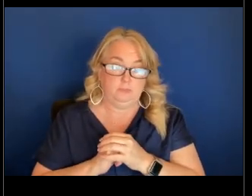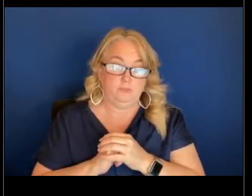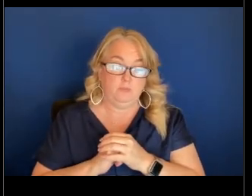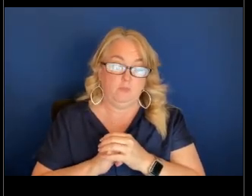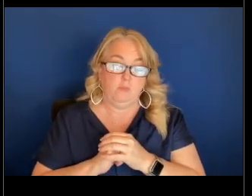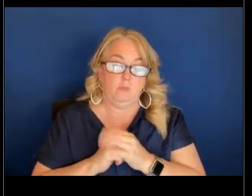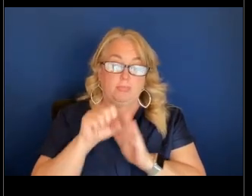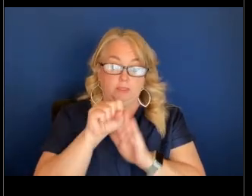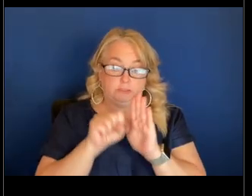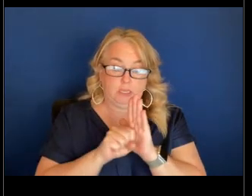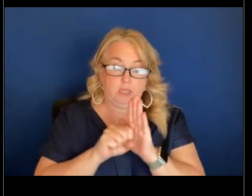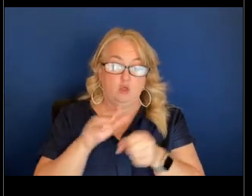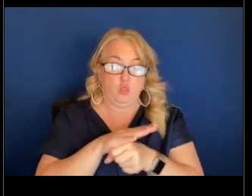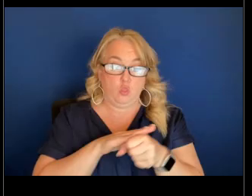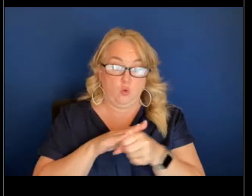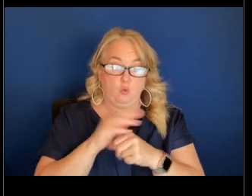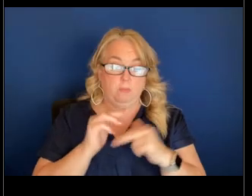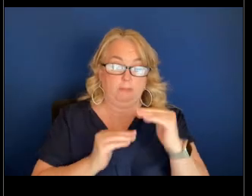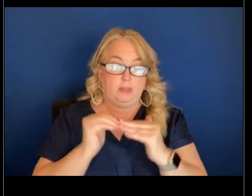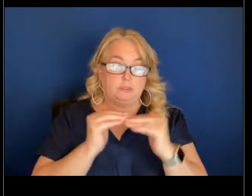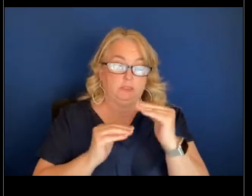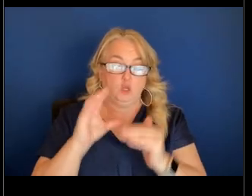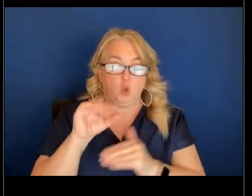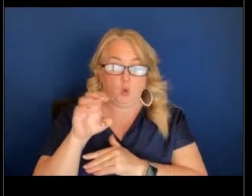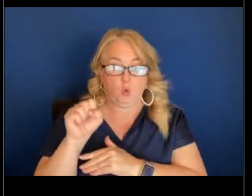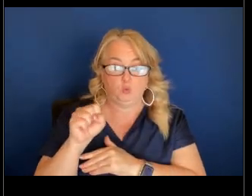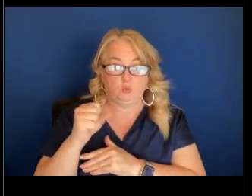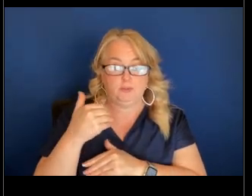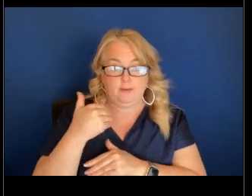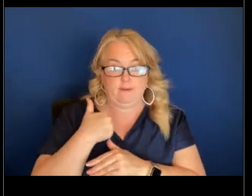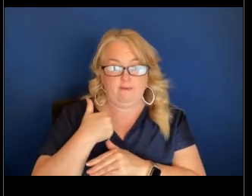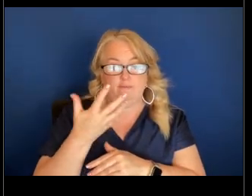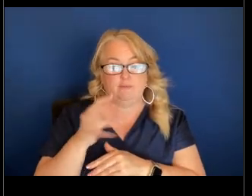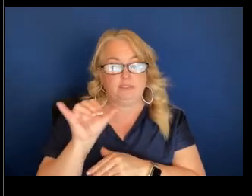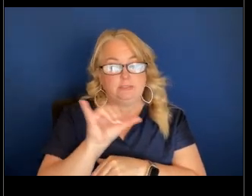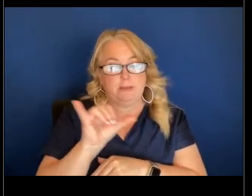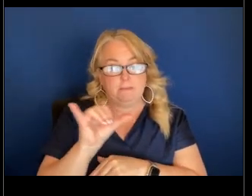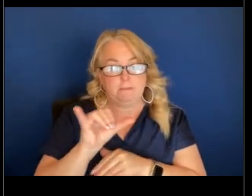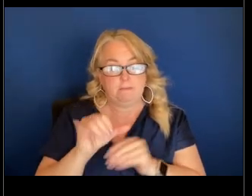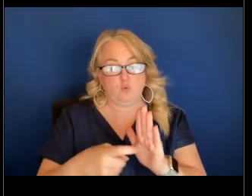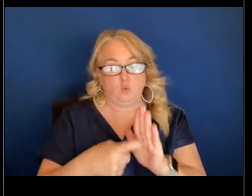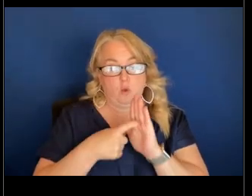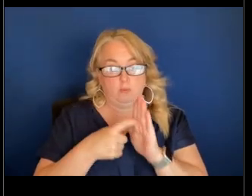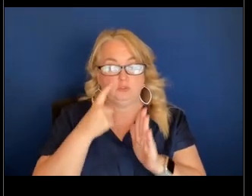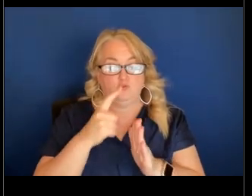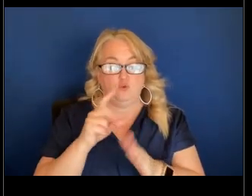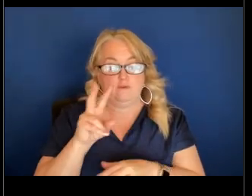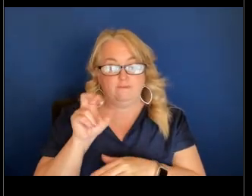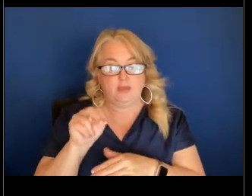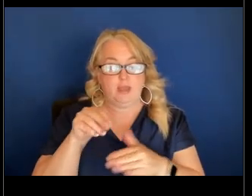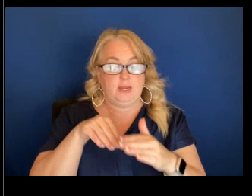State and local building codes often have similar requirements for van accessible parking spaces.